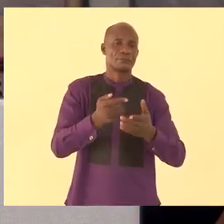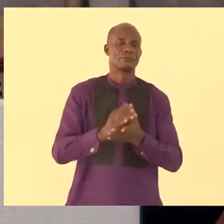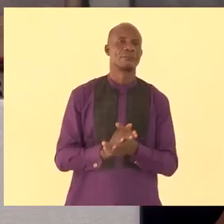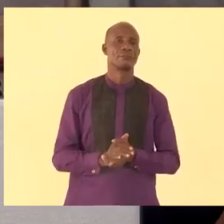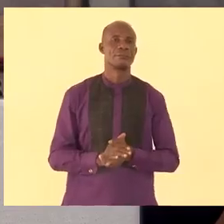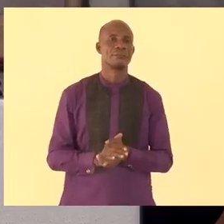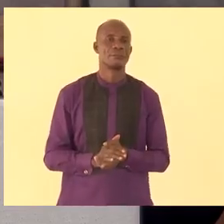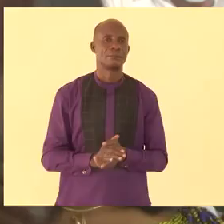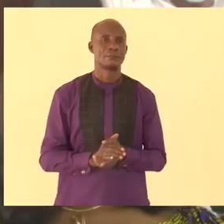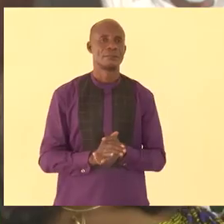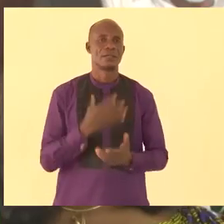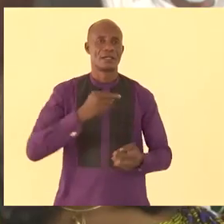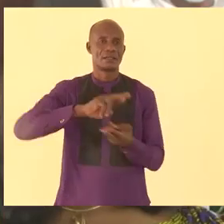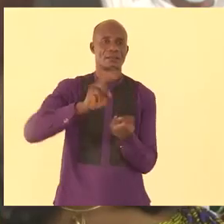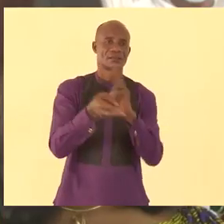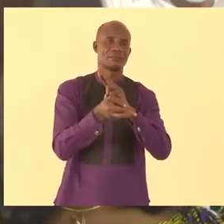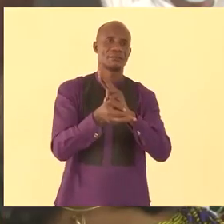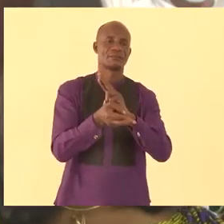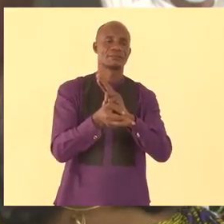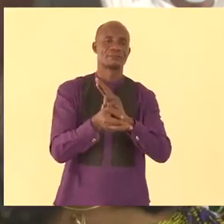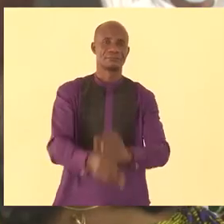generosity, repentance.